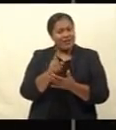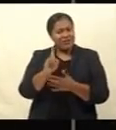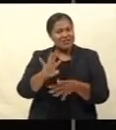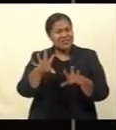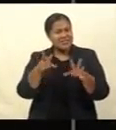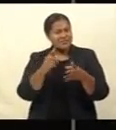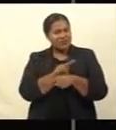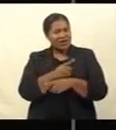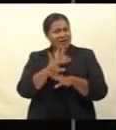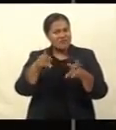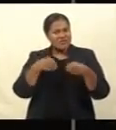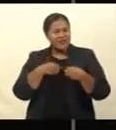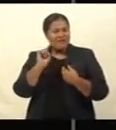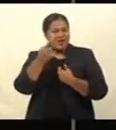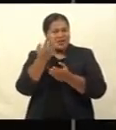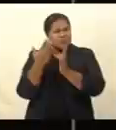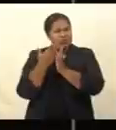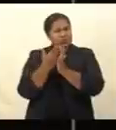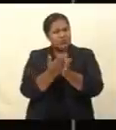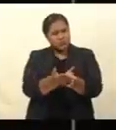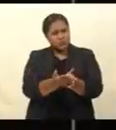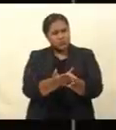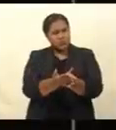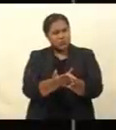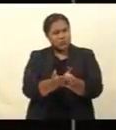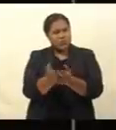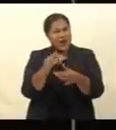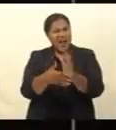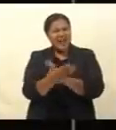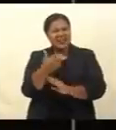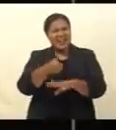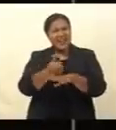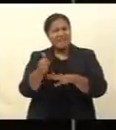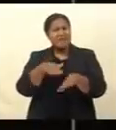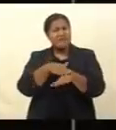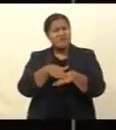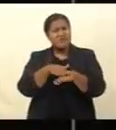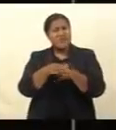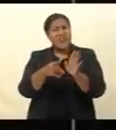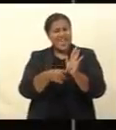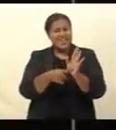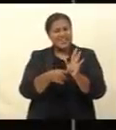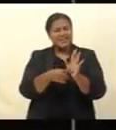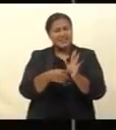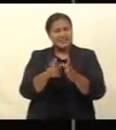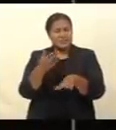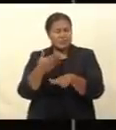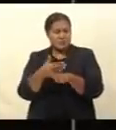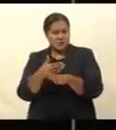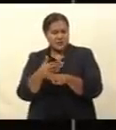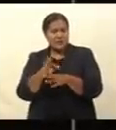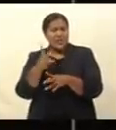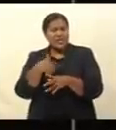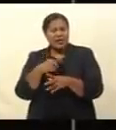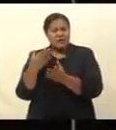its first yacht to come under government's Blue Lane initiative. The Discovery sailed from